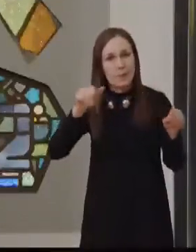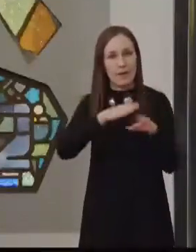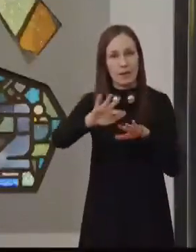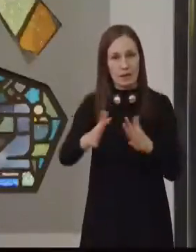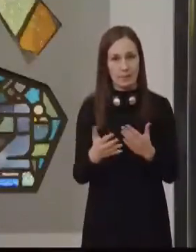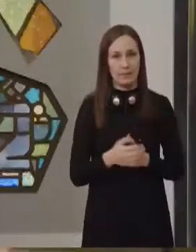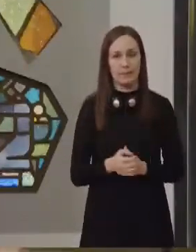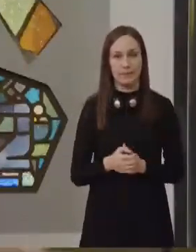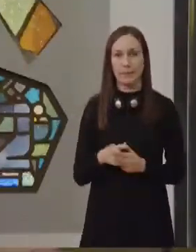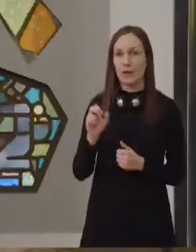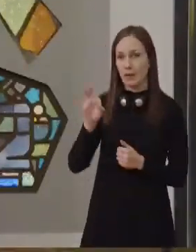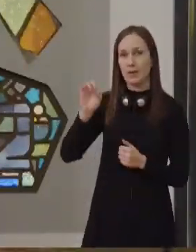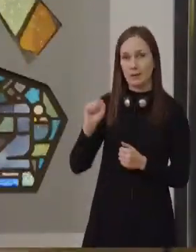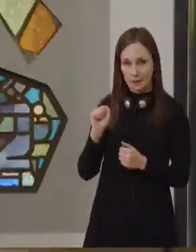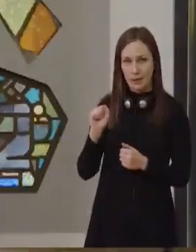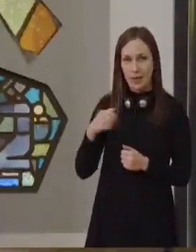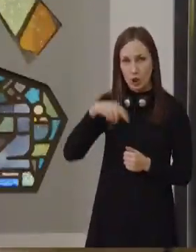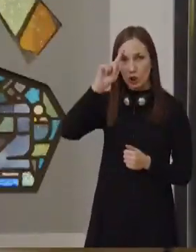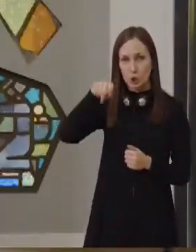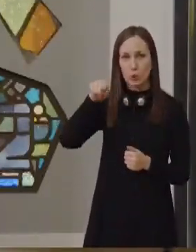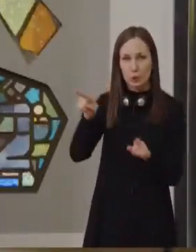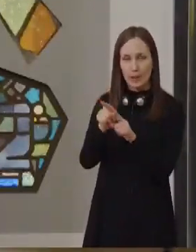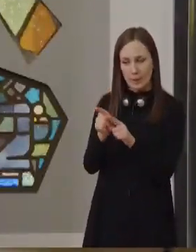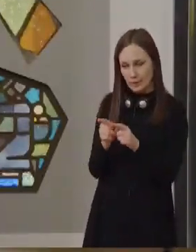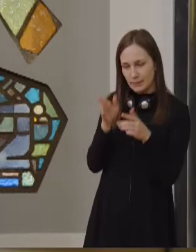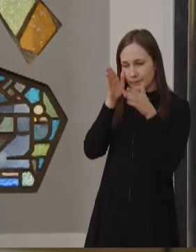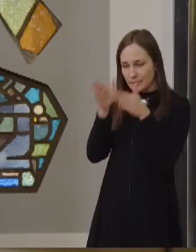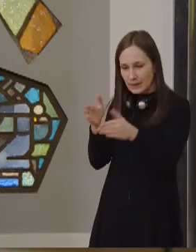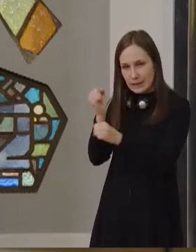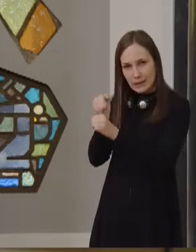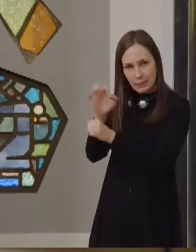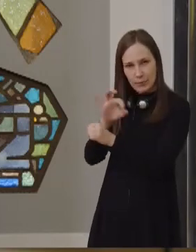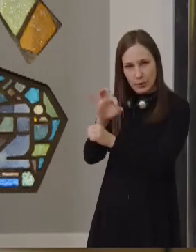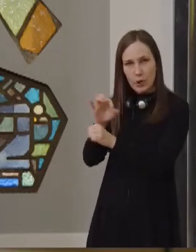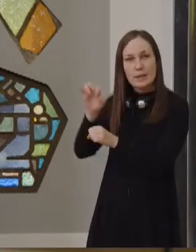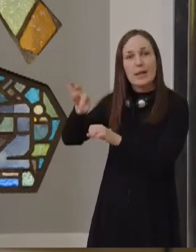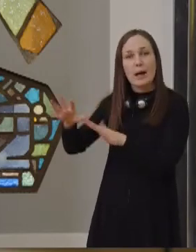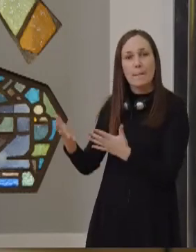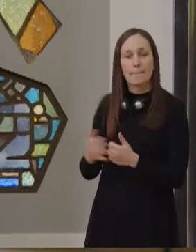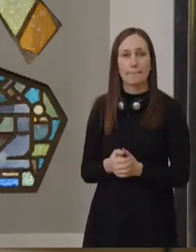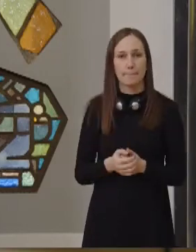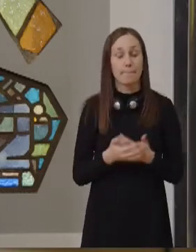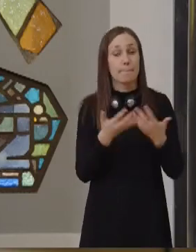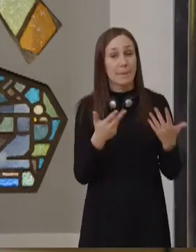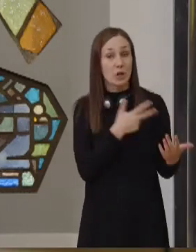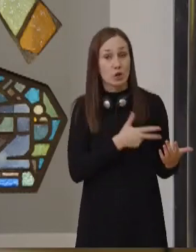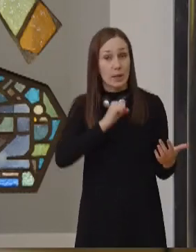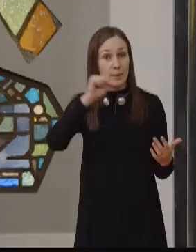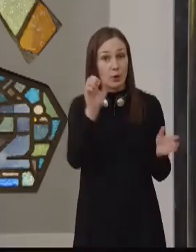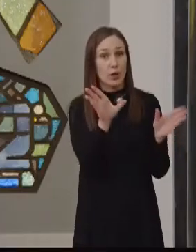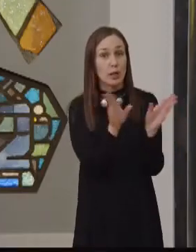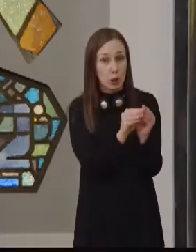We will bring this law on partnership to the Seimas once we are sure that the law will be